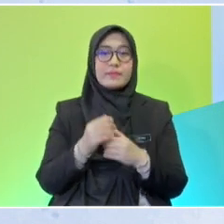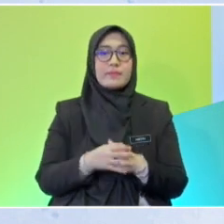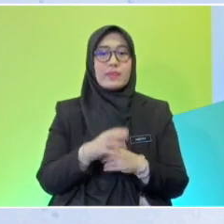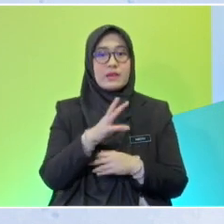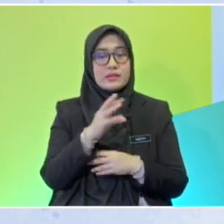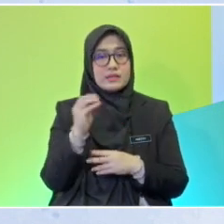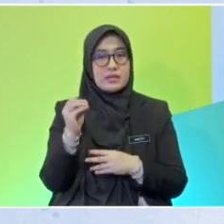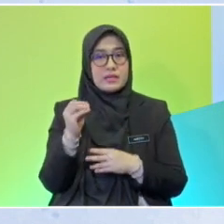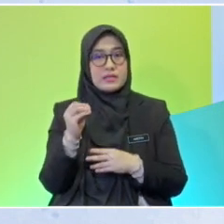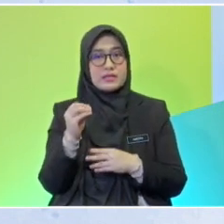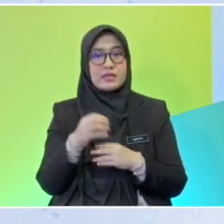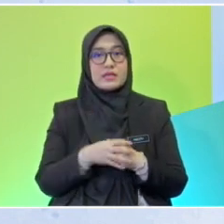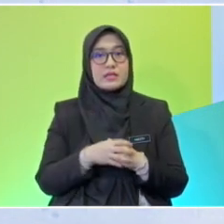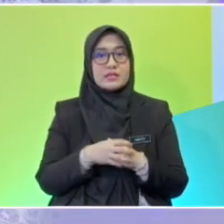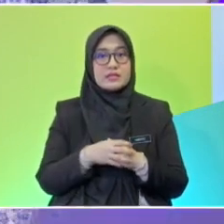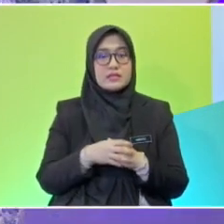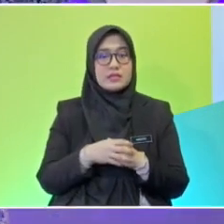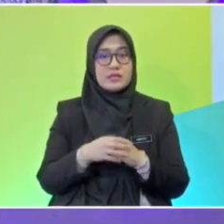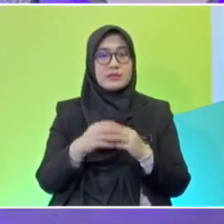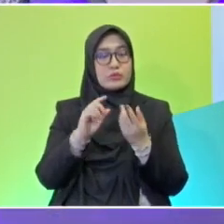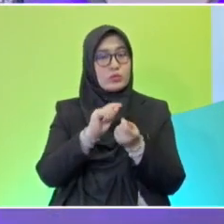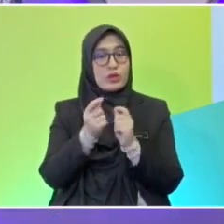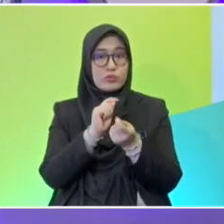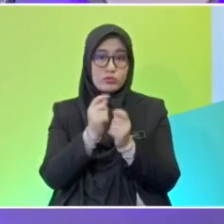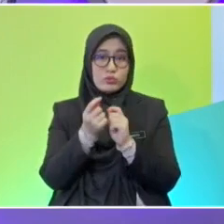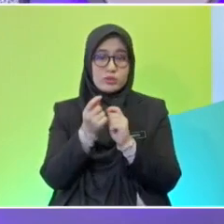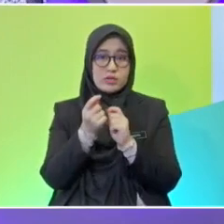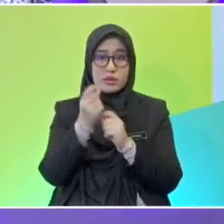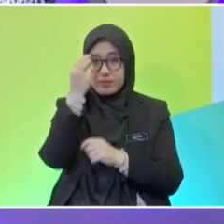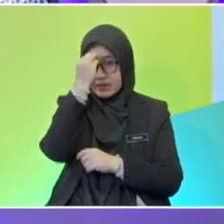and direct exchange of information, as well as